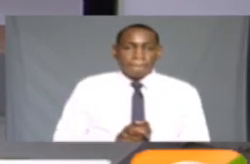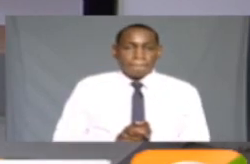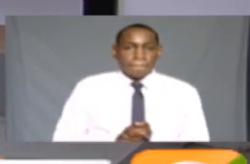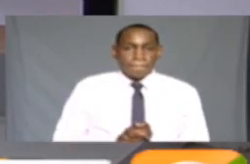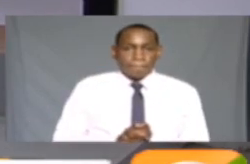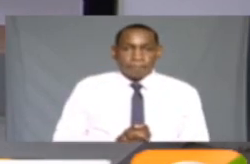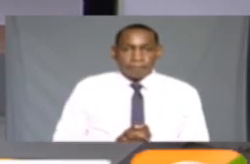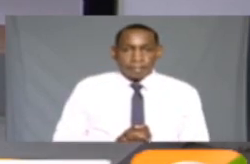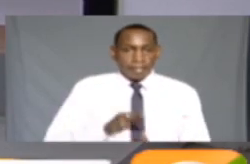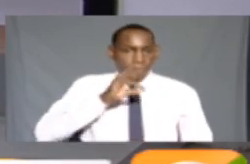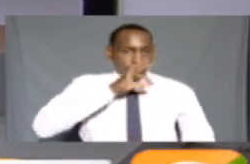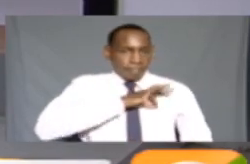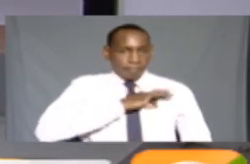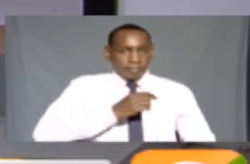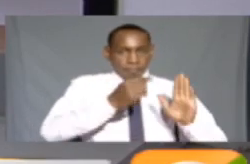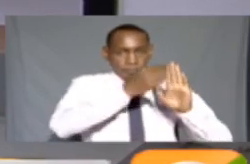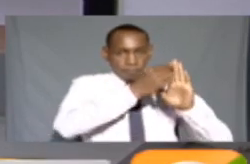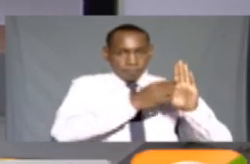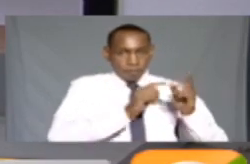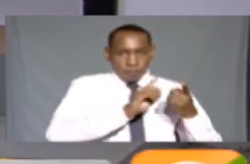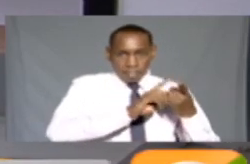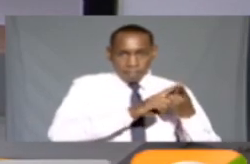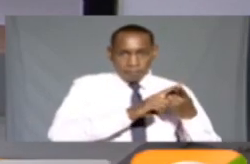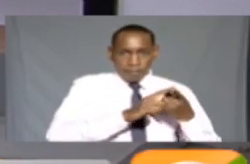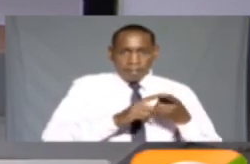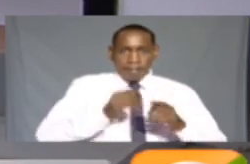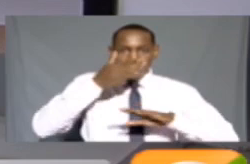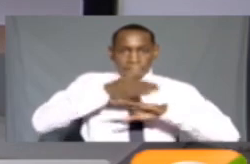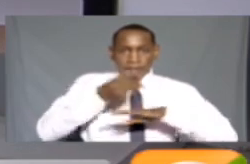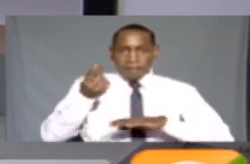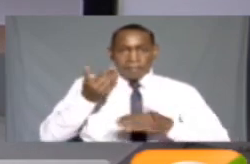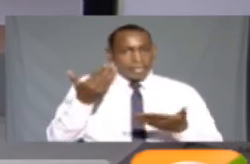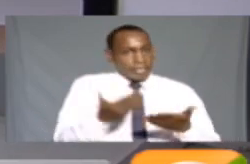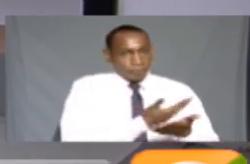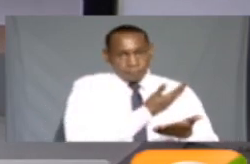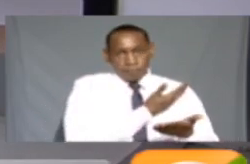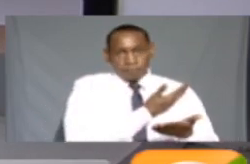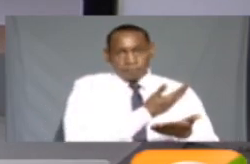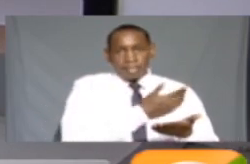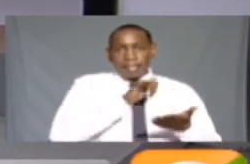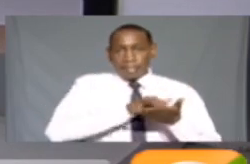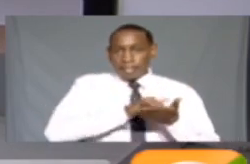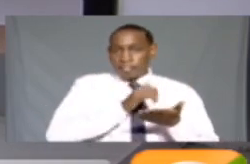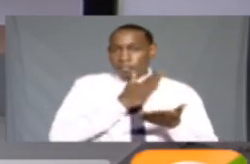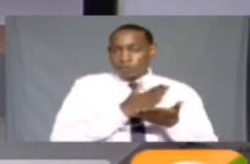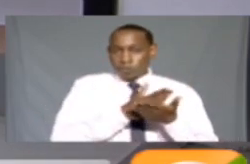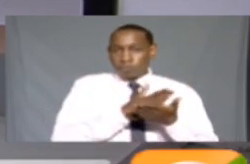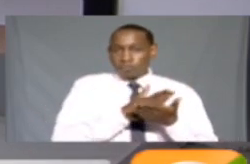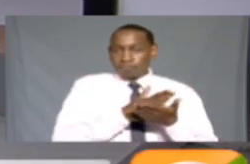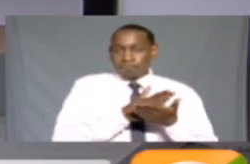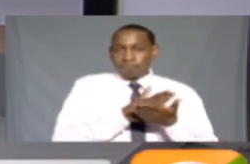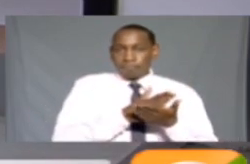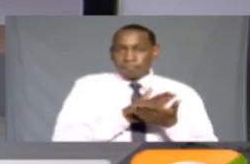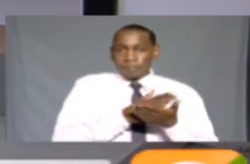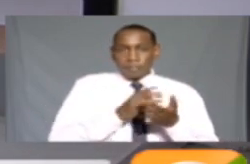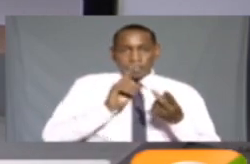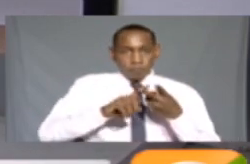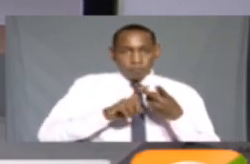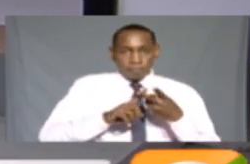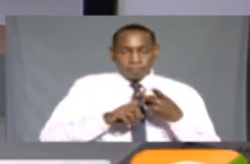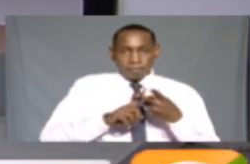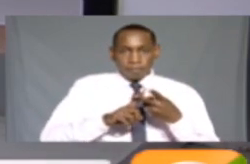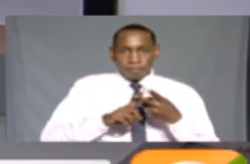these are some of the advantages. So one, trying to get fake currency out of circulation. That one is fairly obvious. And number two, you